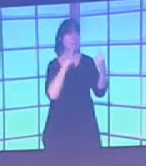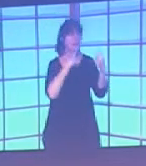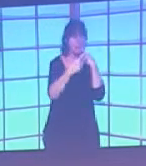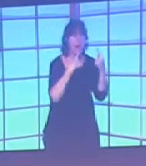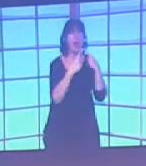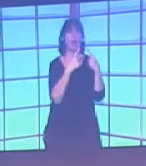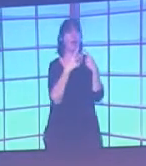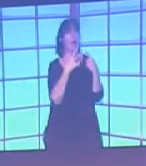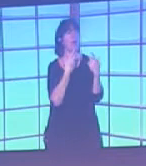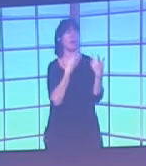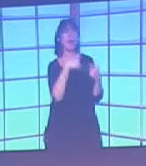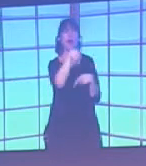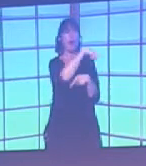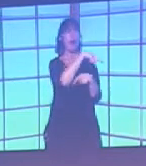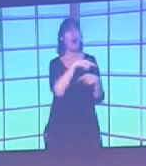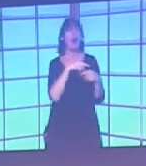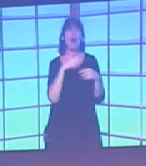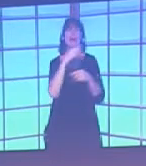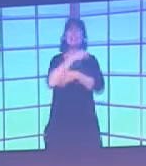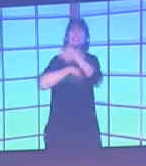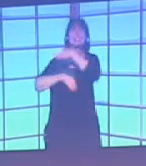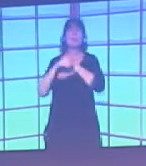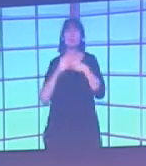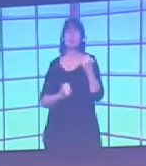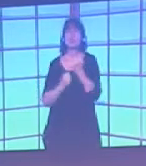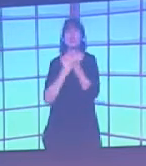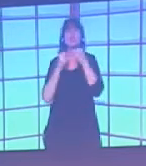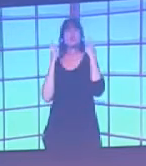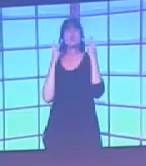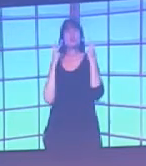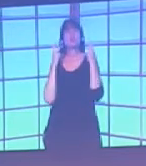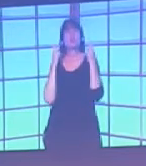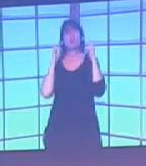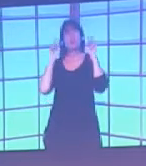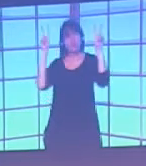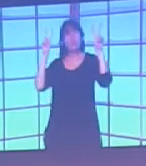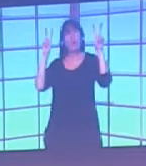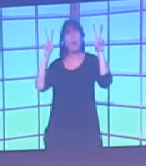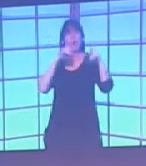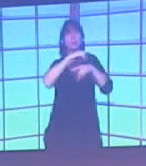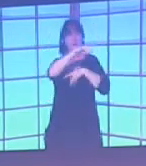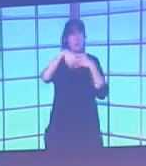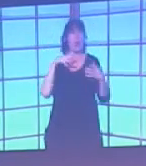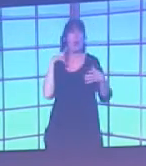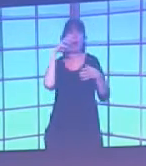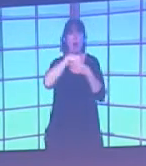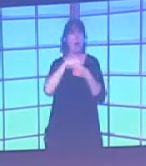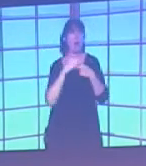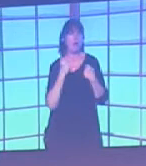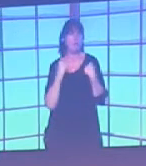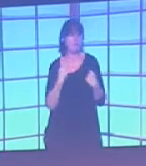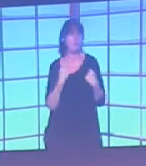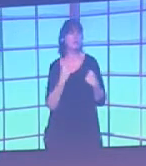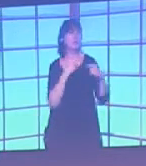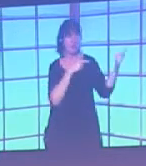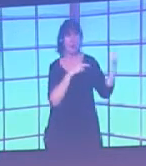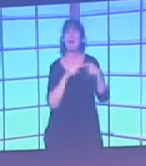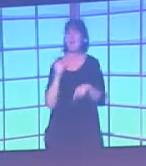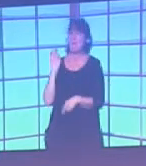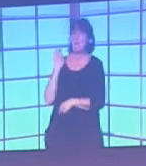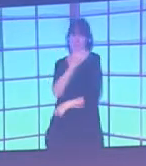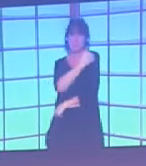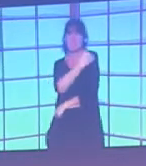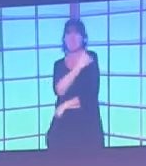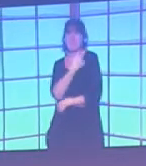association with the disabled supporters. Thank you very much. And I know that you in particular have